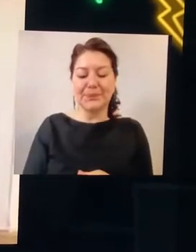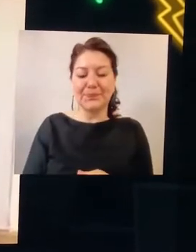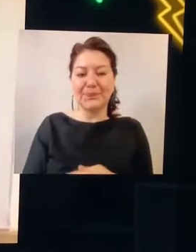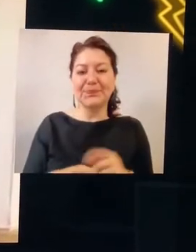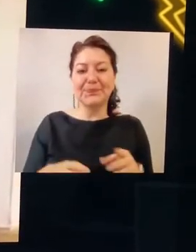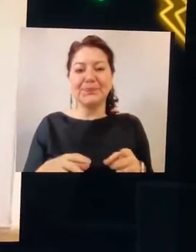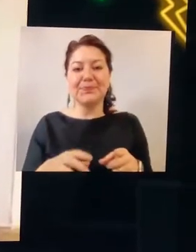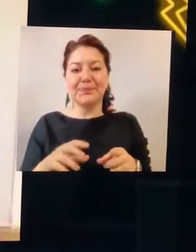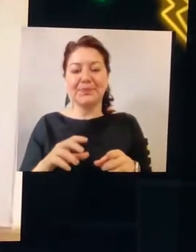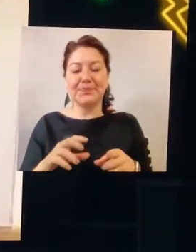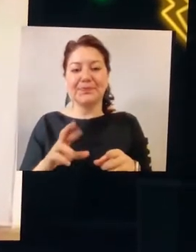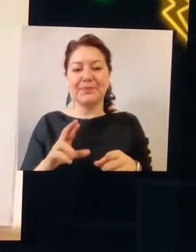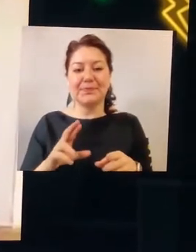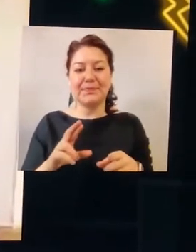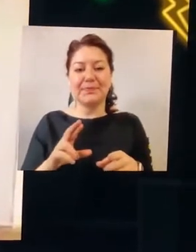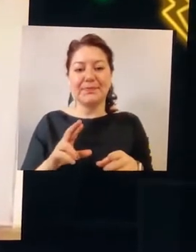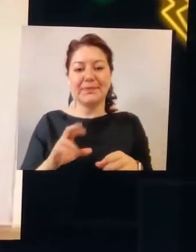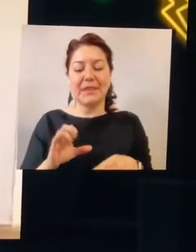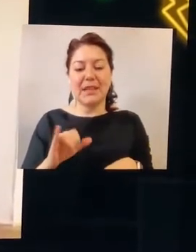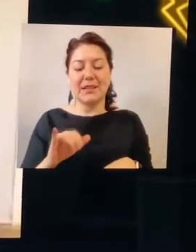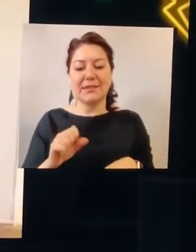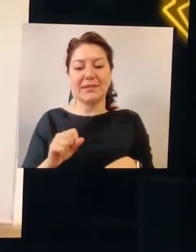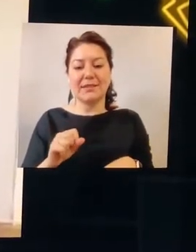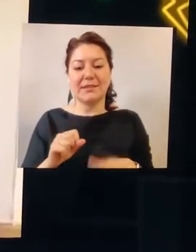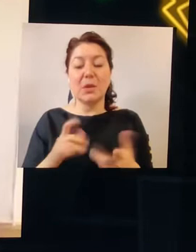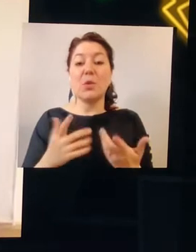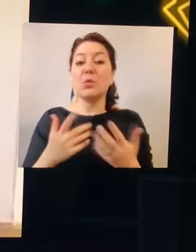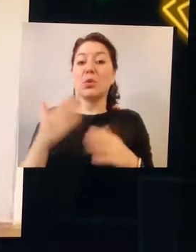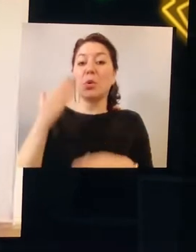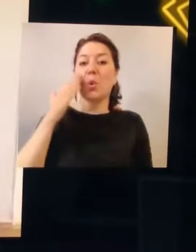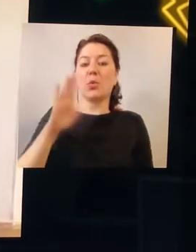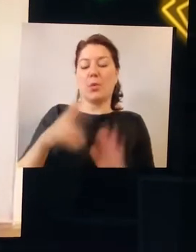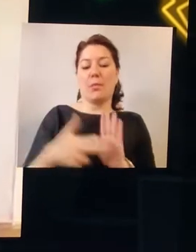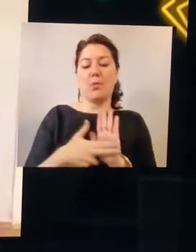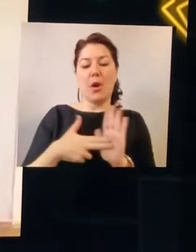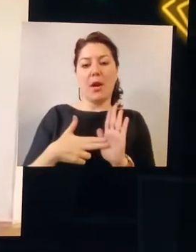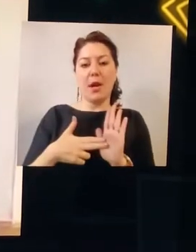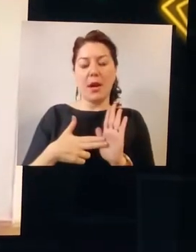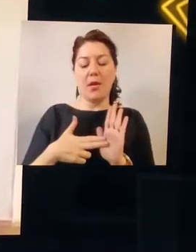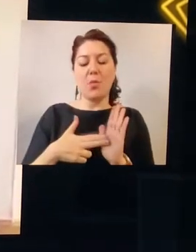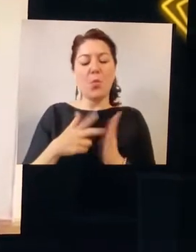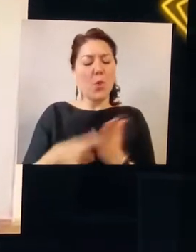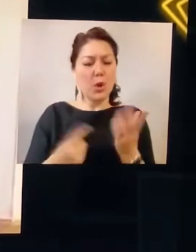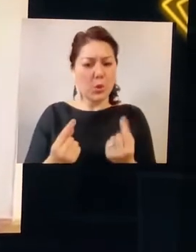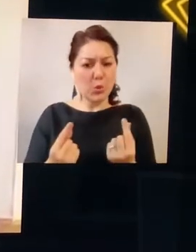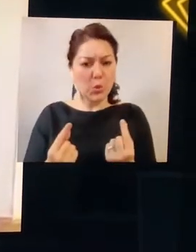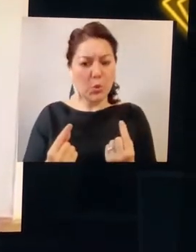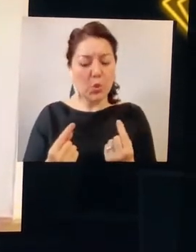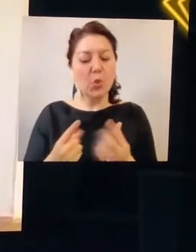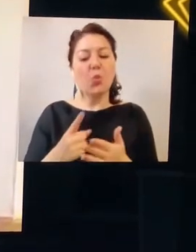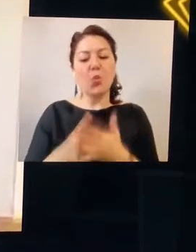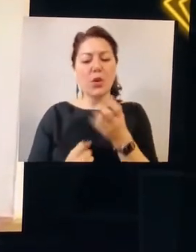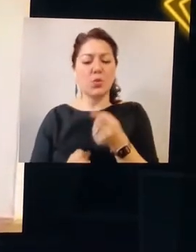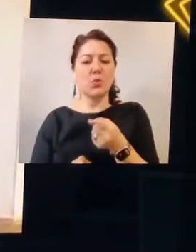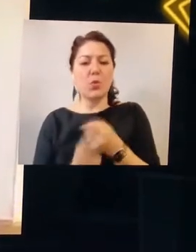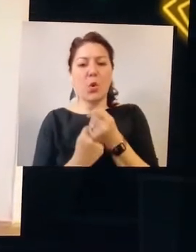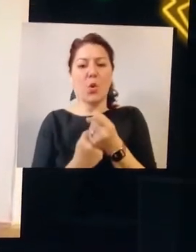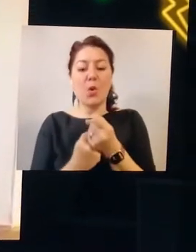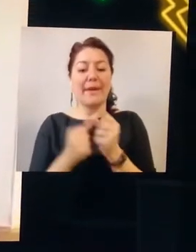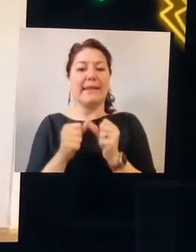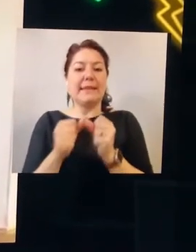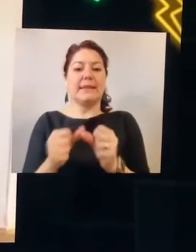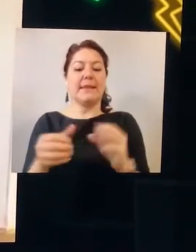What is it that you do? What is it that you stand for? And make sure that that is a consistent message as you speak to the